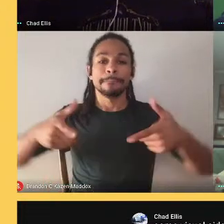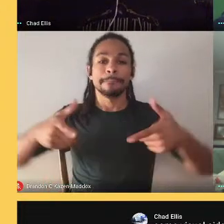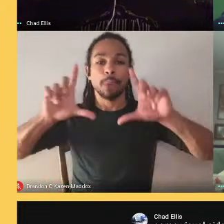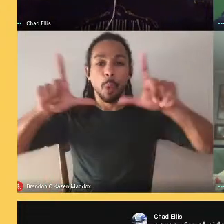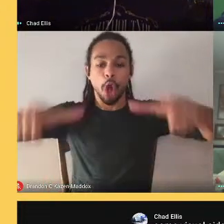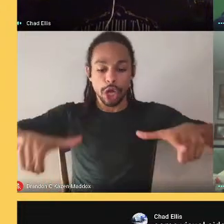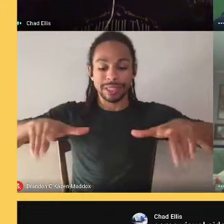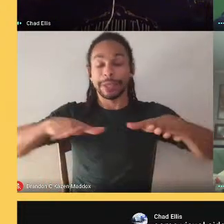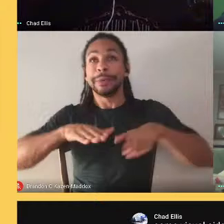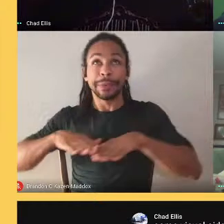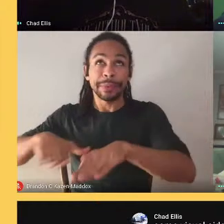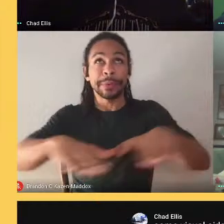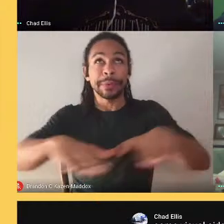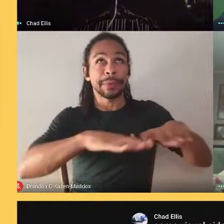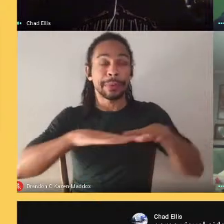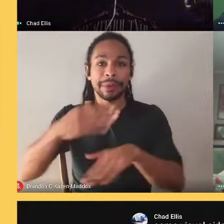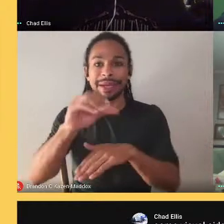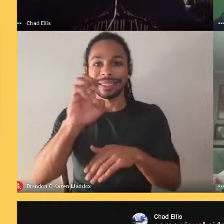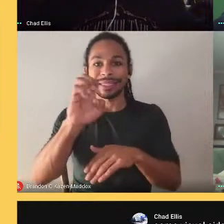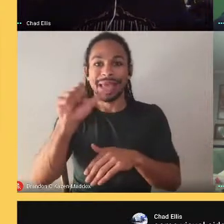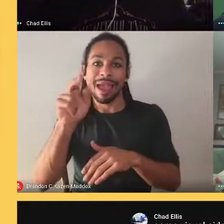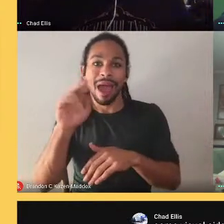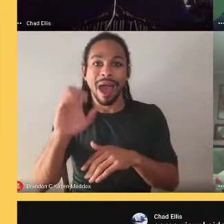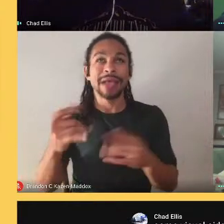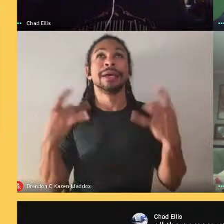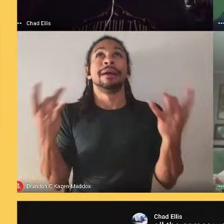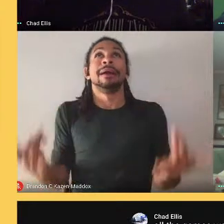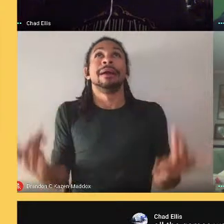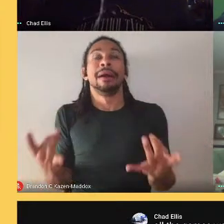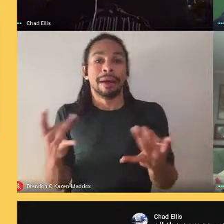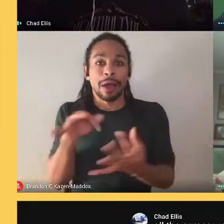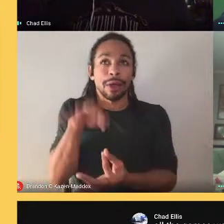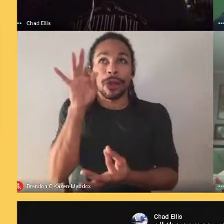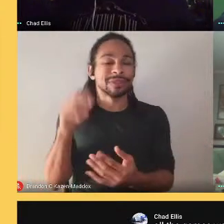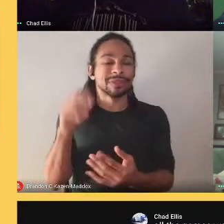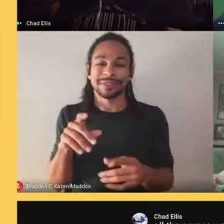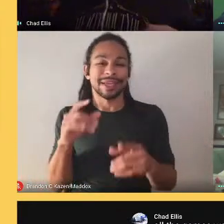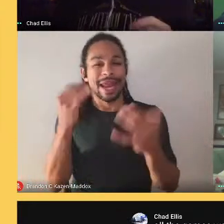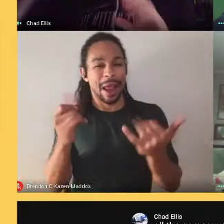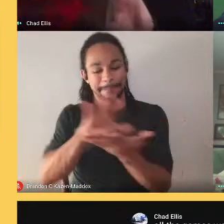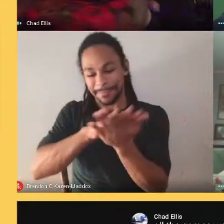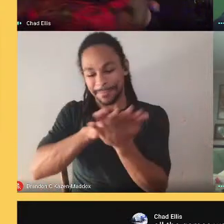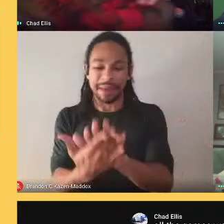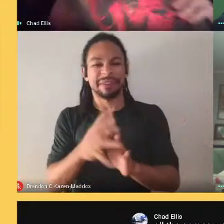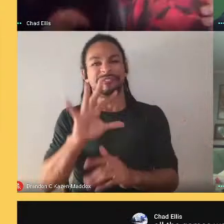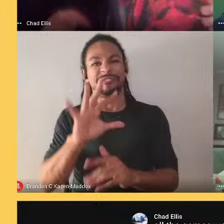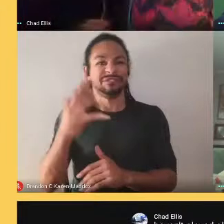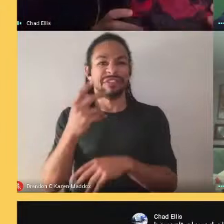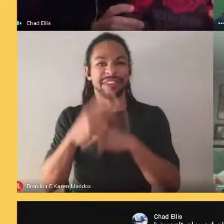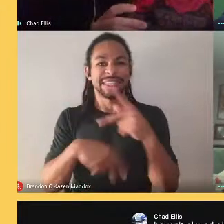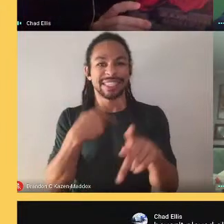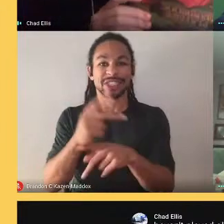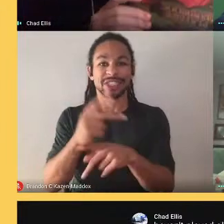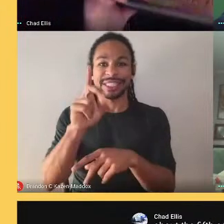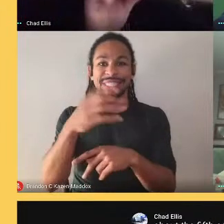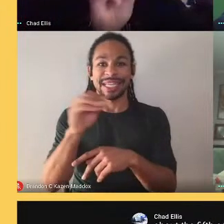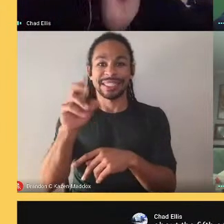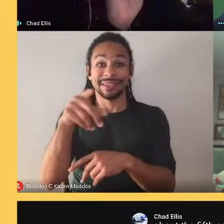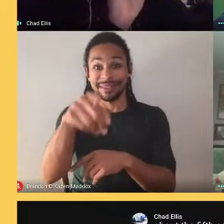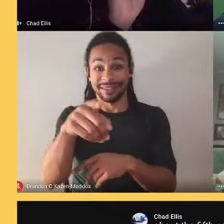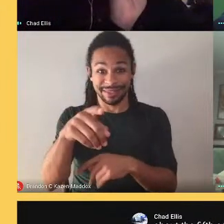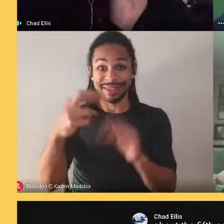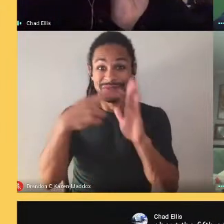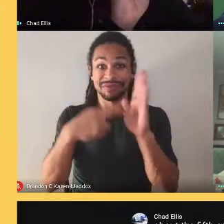fashionable. Now we have fifth edition Dungeons and Dragons, which, you know, this is one of the rule books for it. And if you see all of those